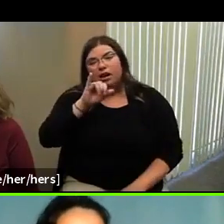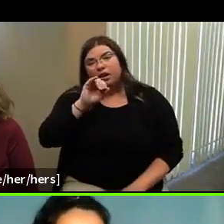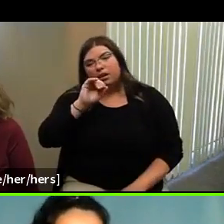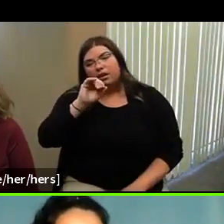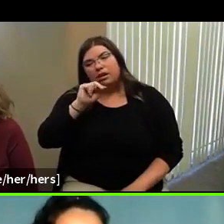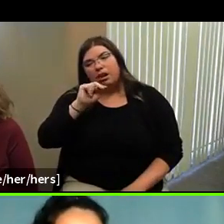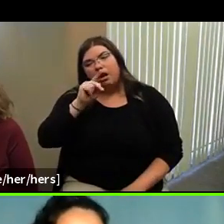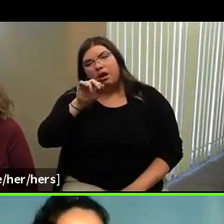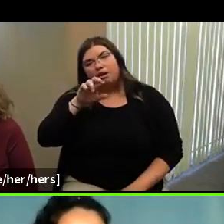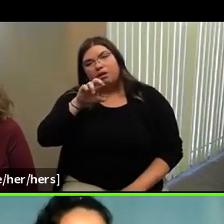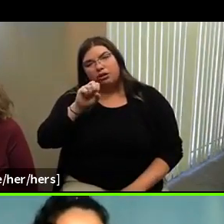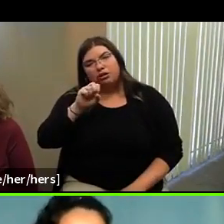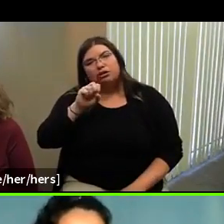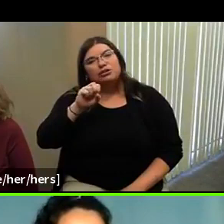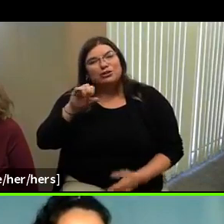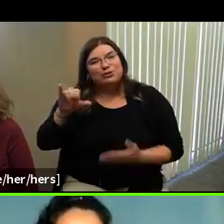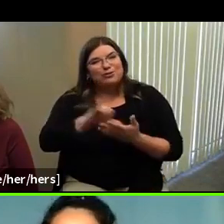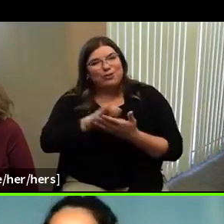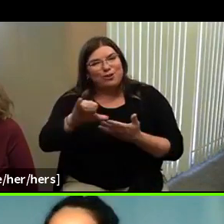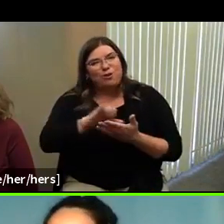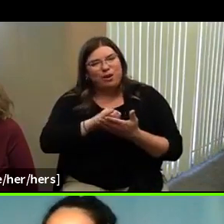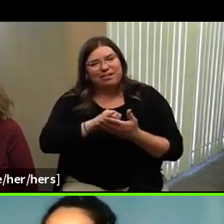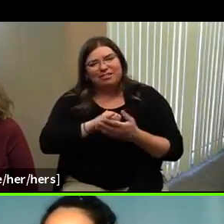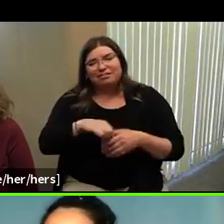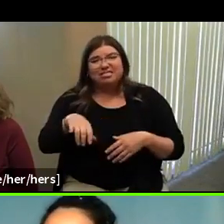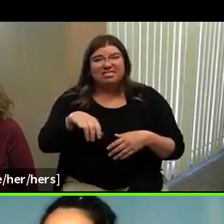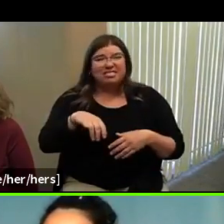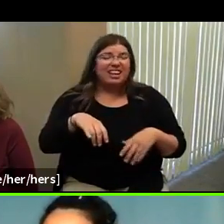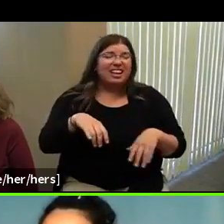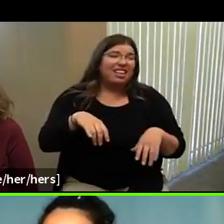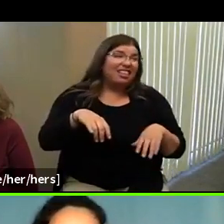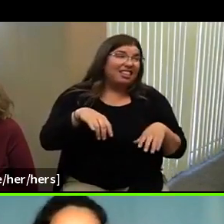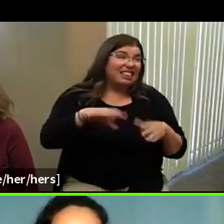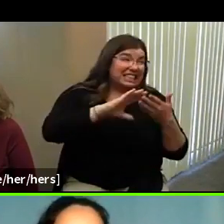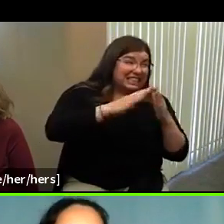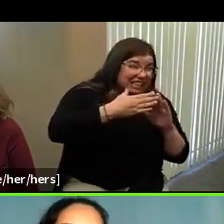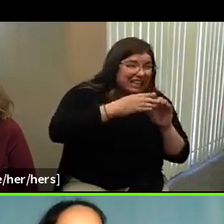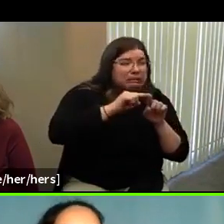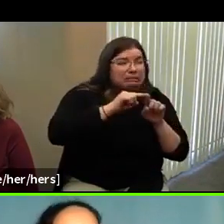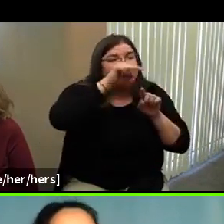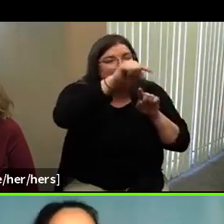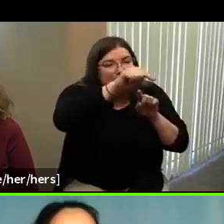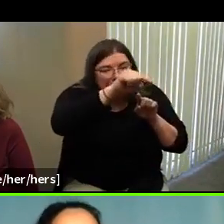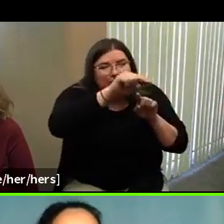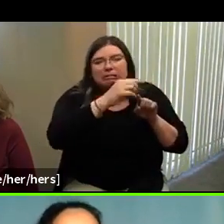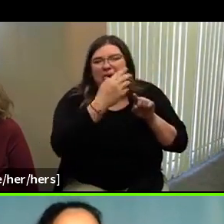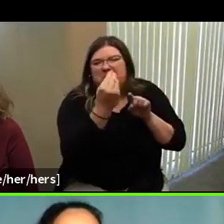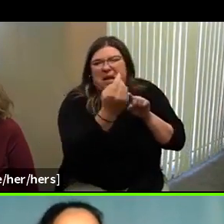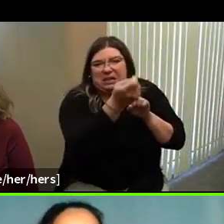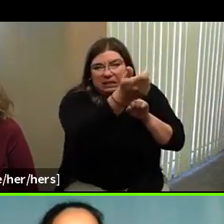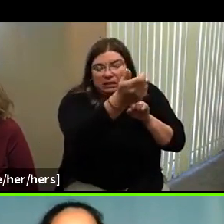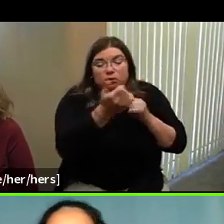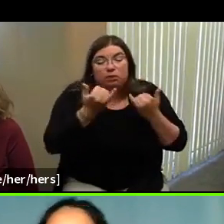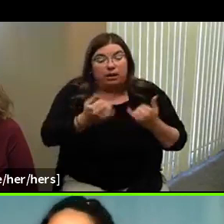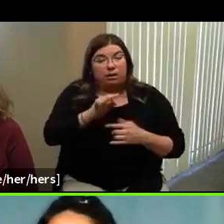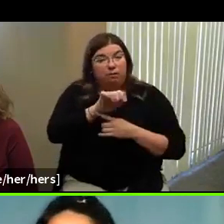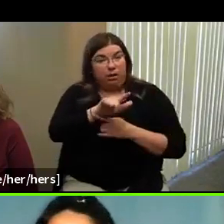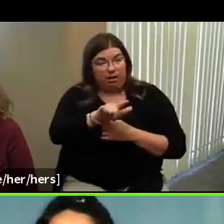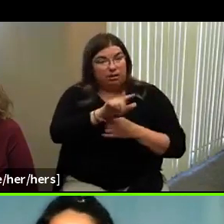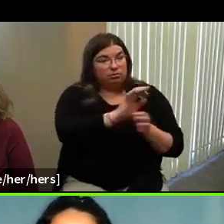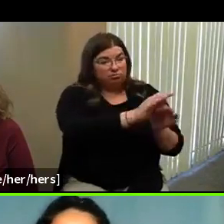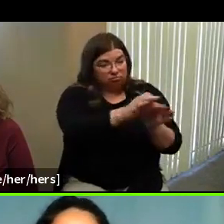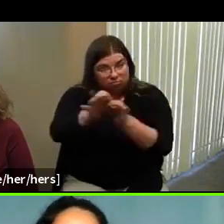little bit outside of the city-ish. And right now I am a freelance interpreter as well as an